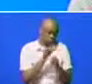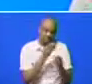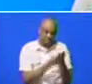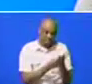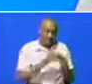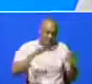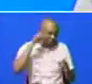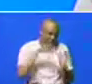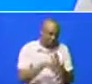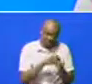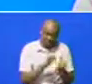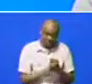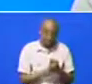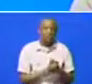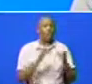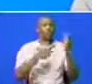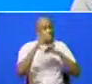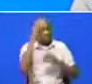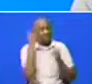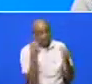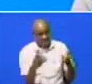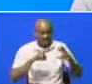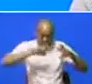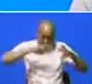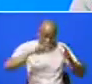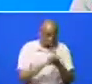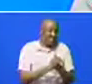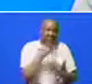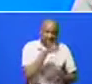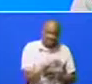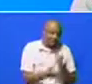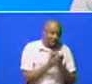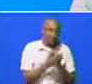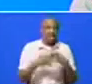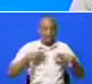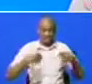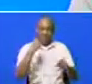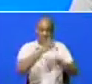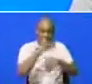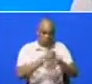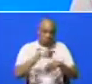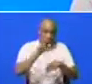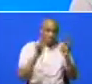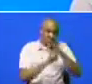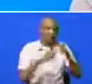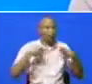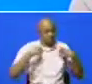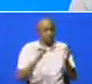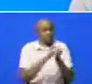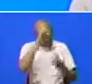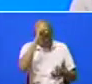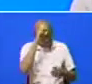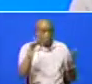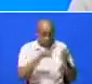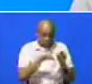research. The universities should be investing into this research. Health institutions and the Ministry of Health and the government